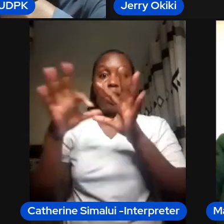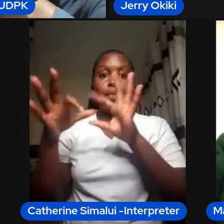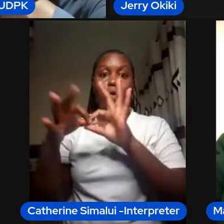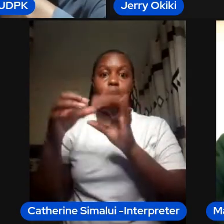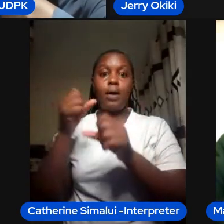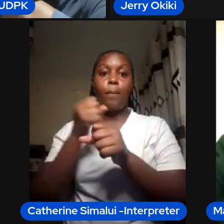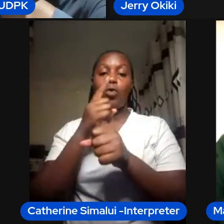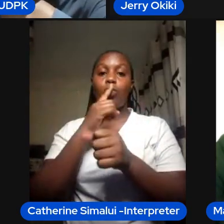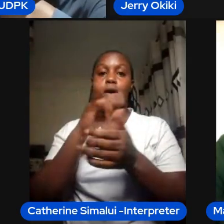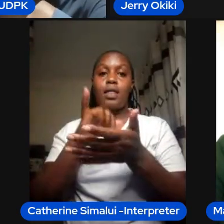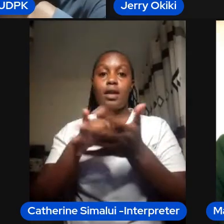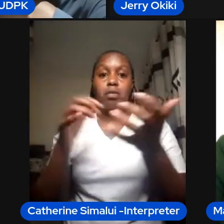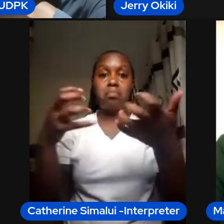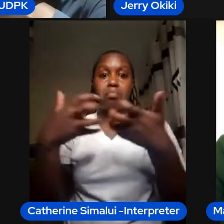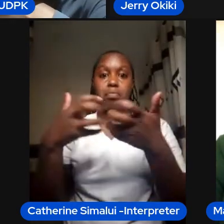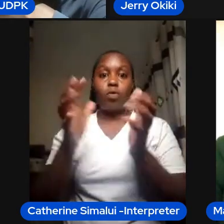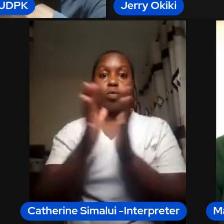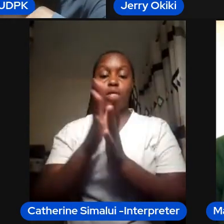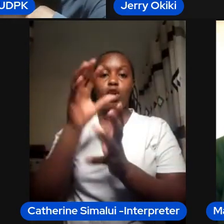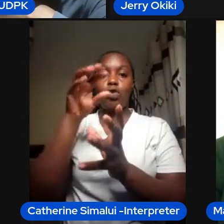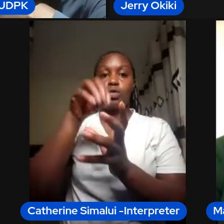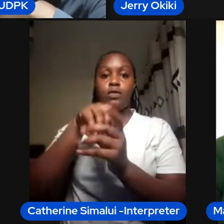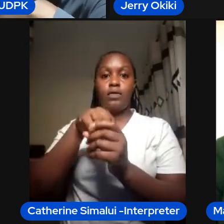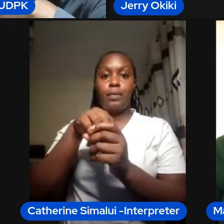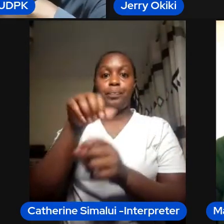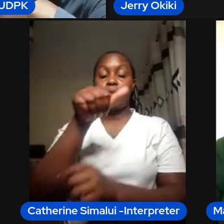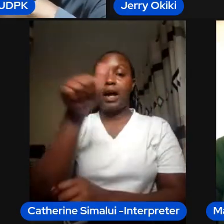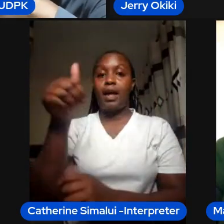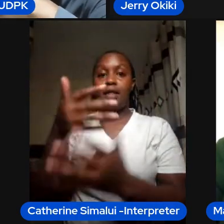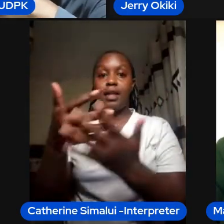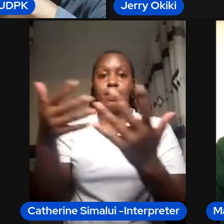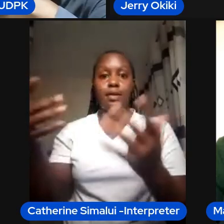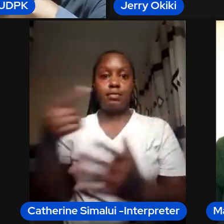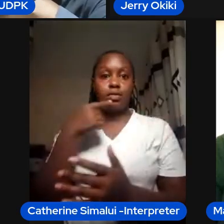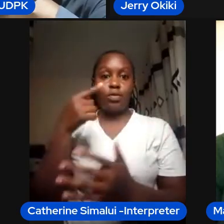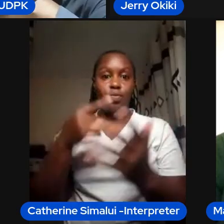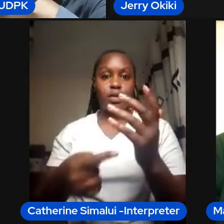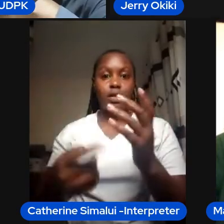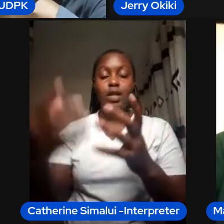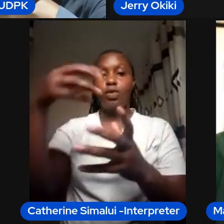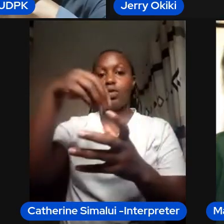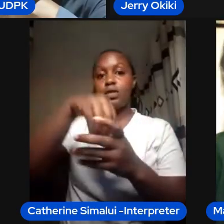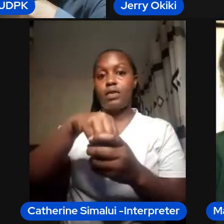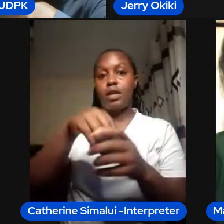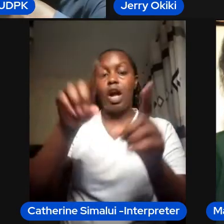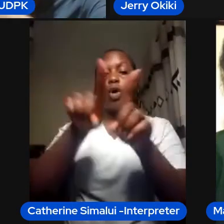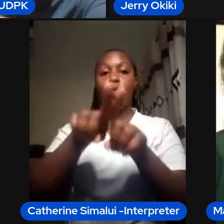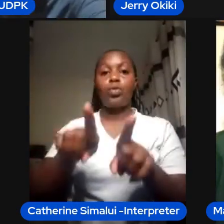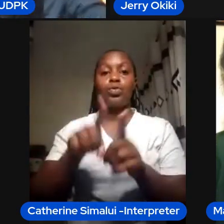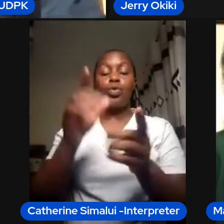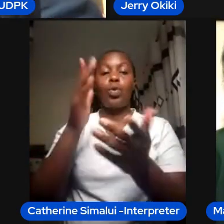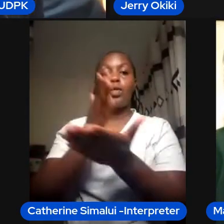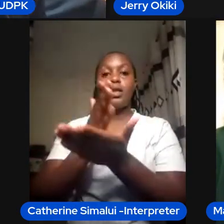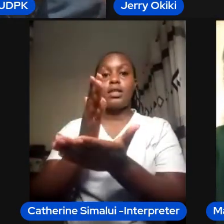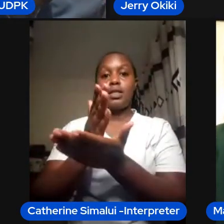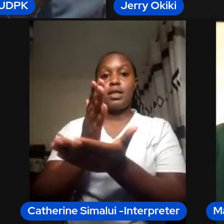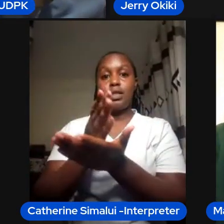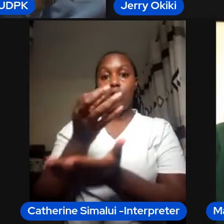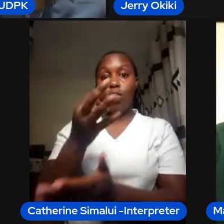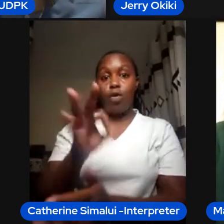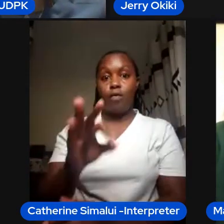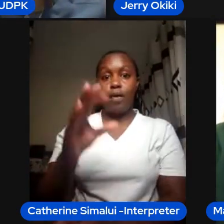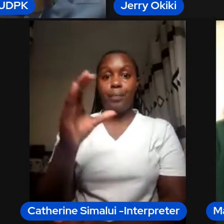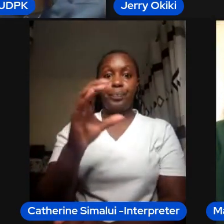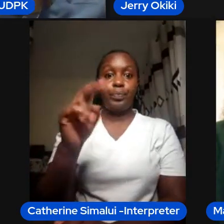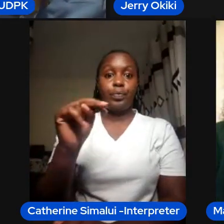inclusivity. The other thing I can say is that in inclusivity, and even for authenticity of a content creator, of a